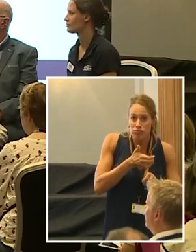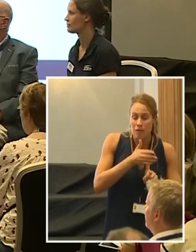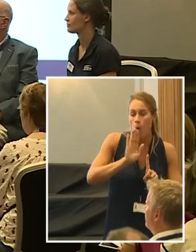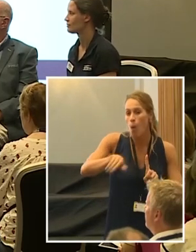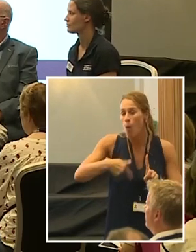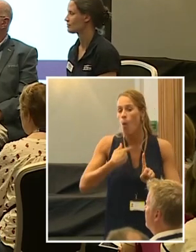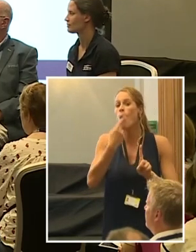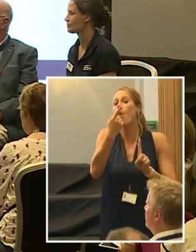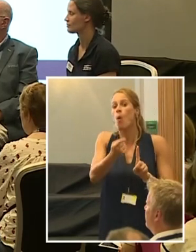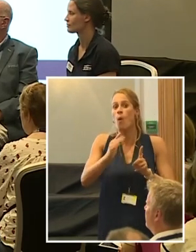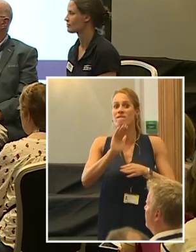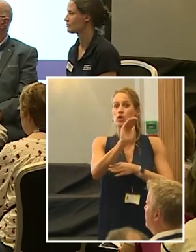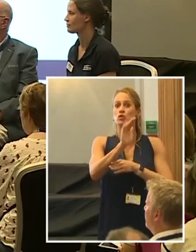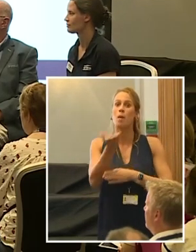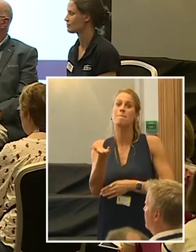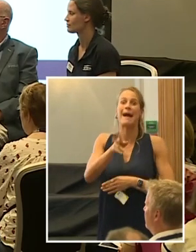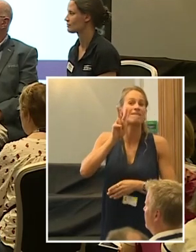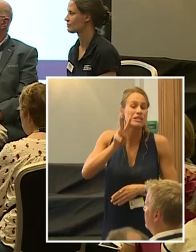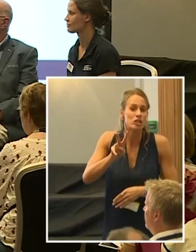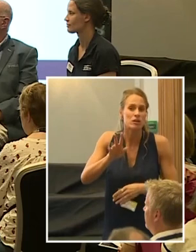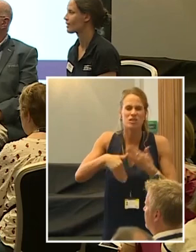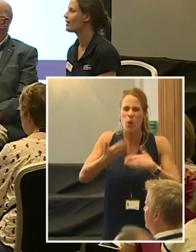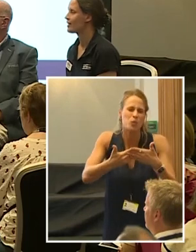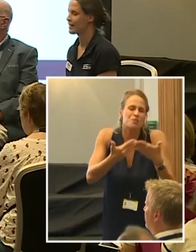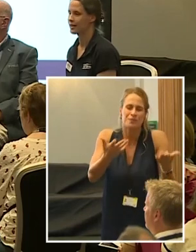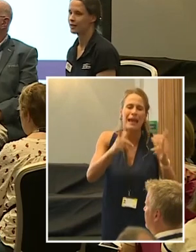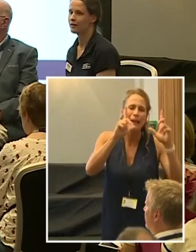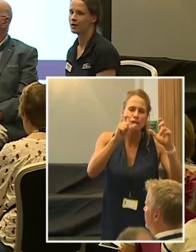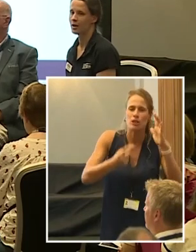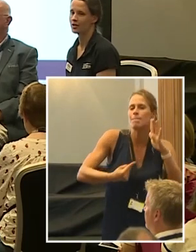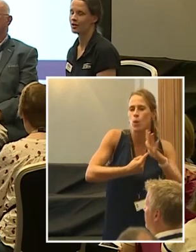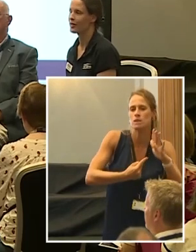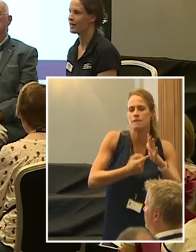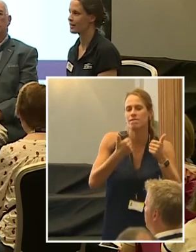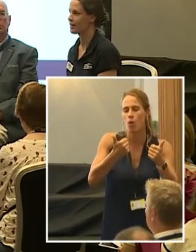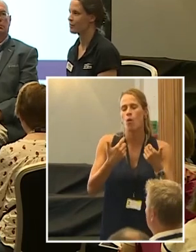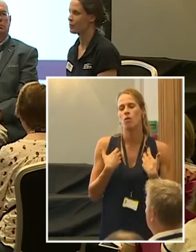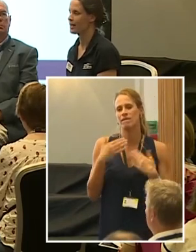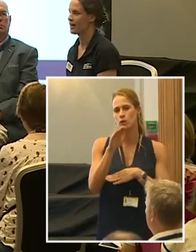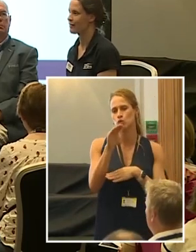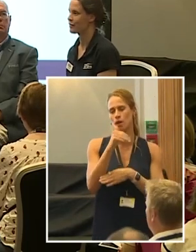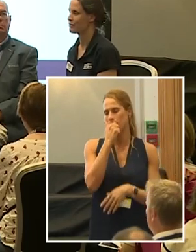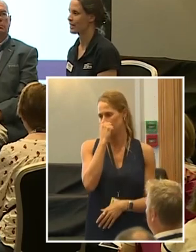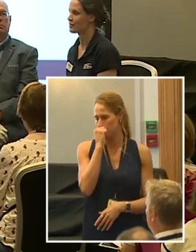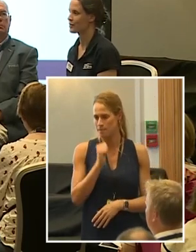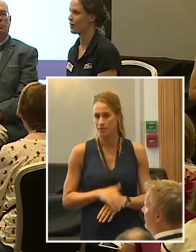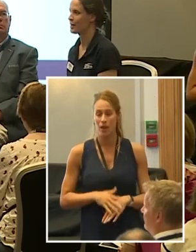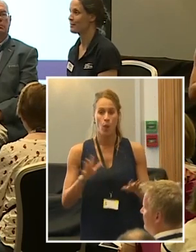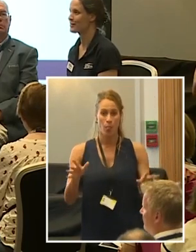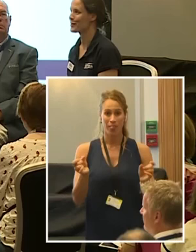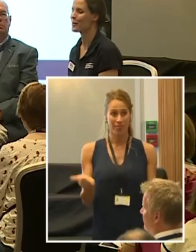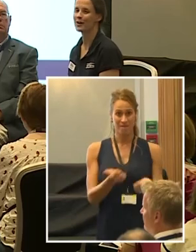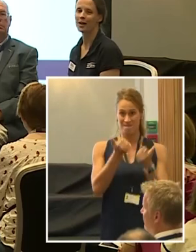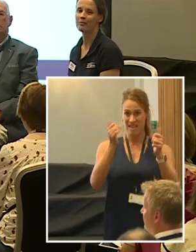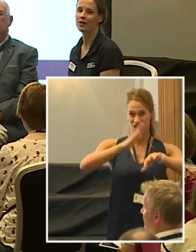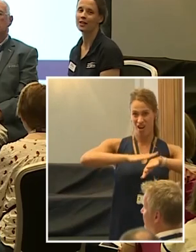that may mean that trials can be shorter, potentially cheaper as well. Thank you very much. I think we have run out.